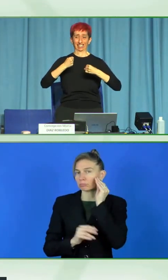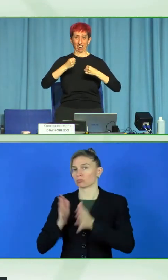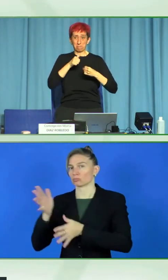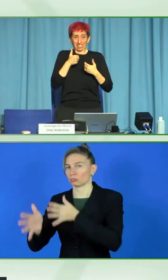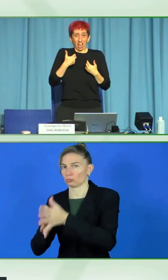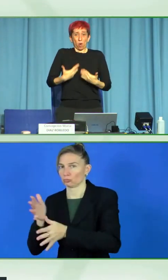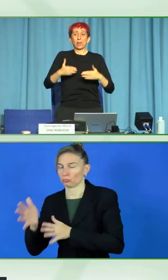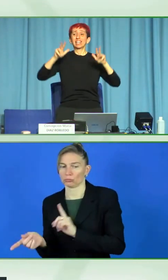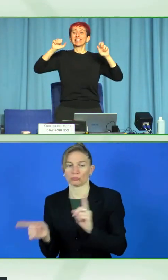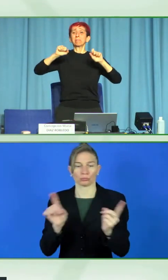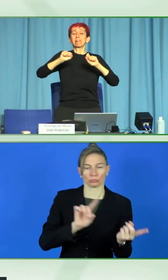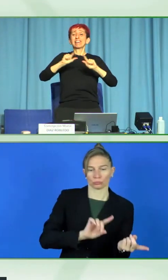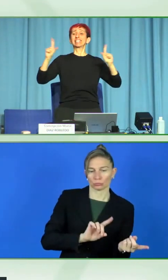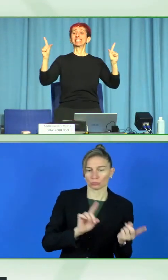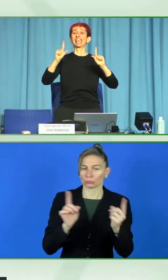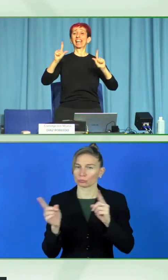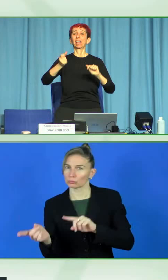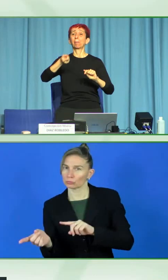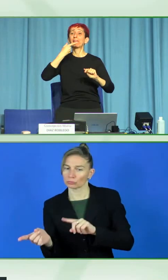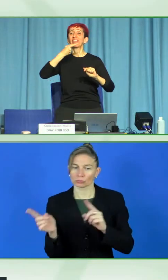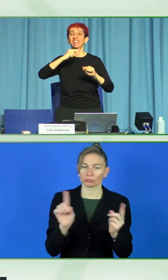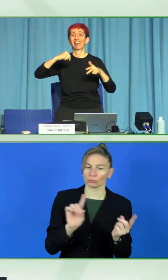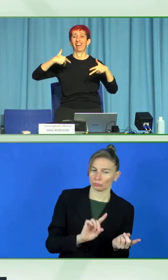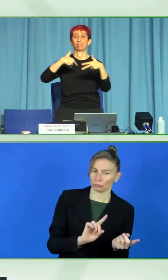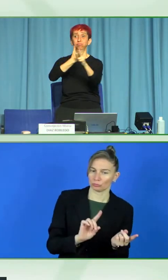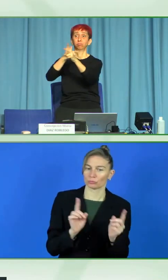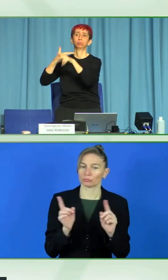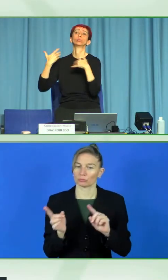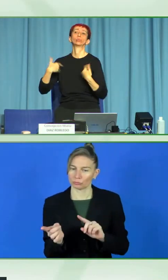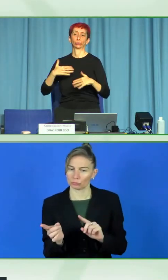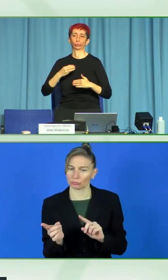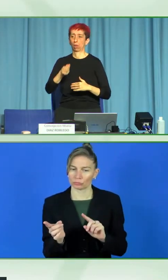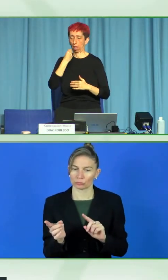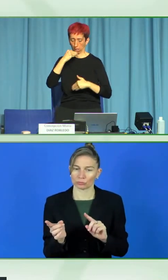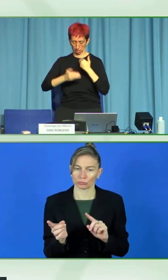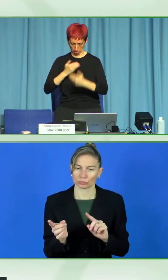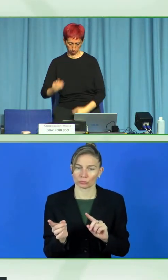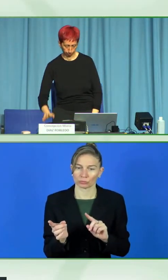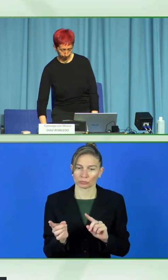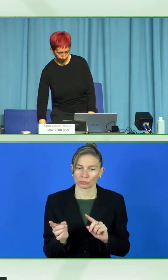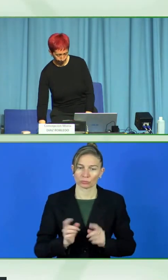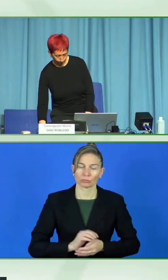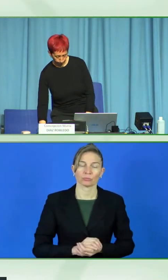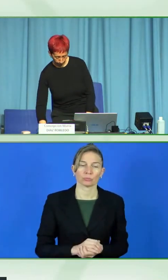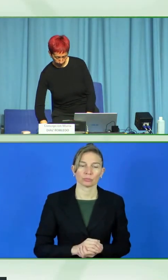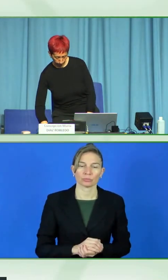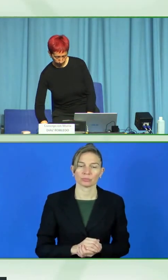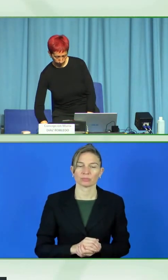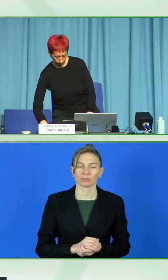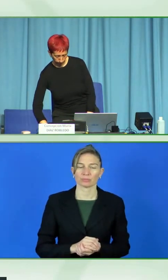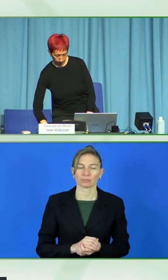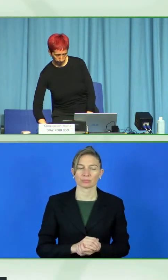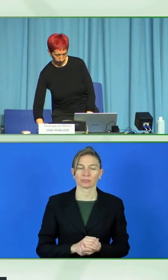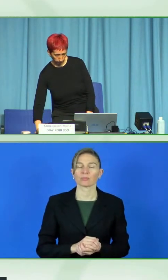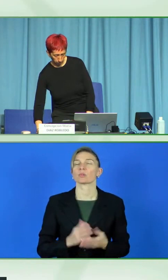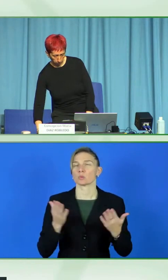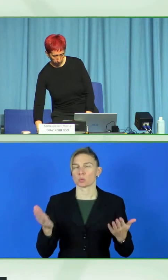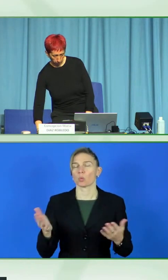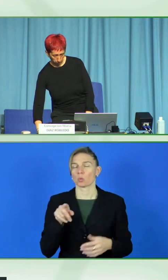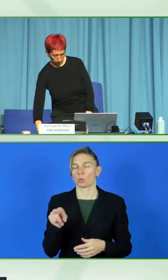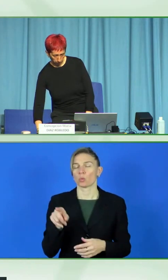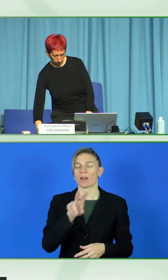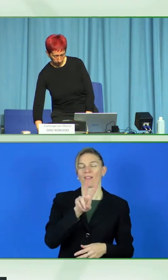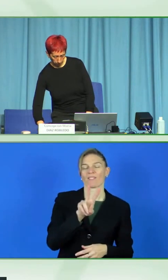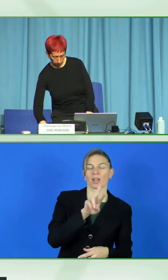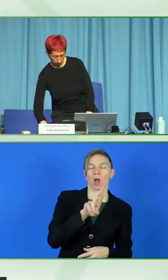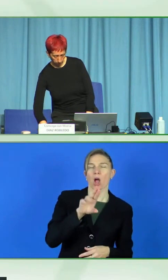administration, organization. And as I've mentioned before, it's a VRS service, but also it has